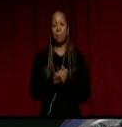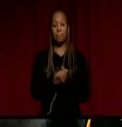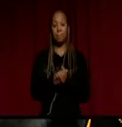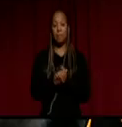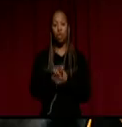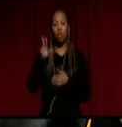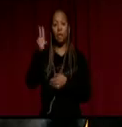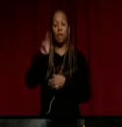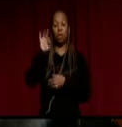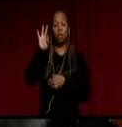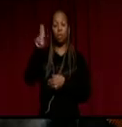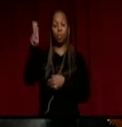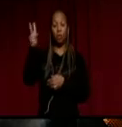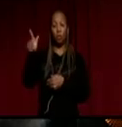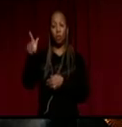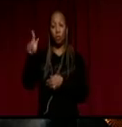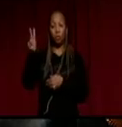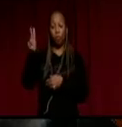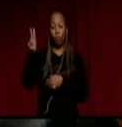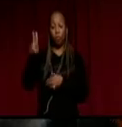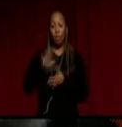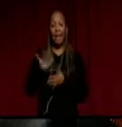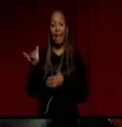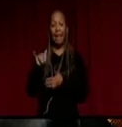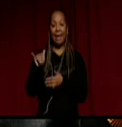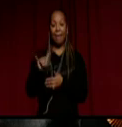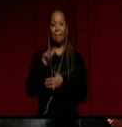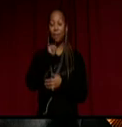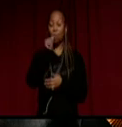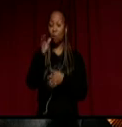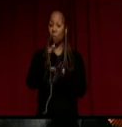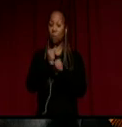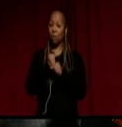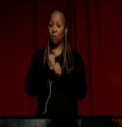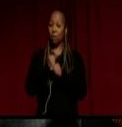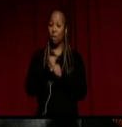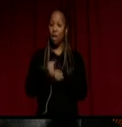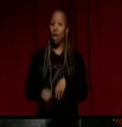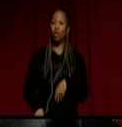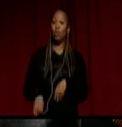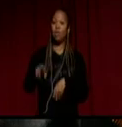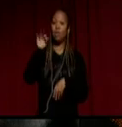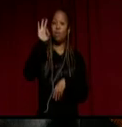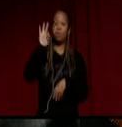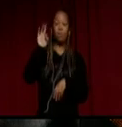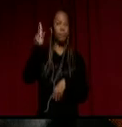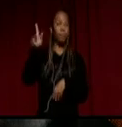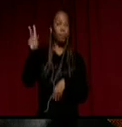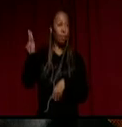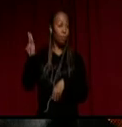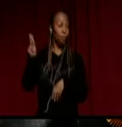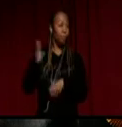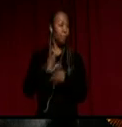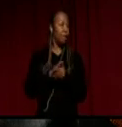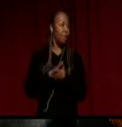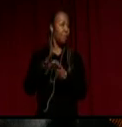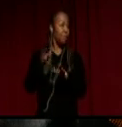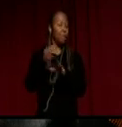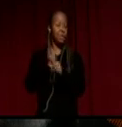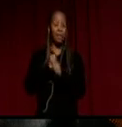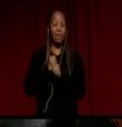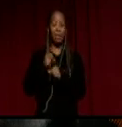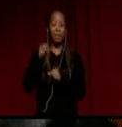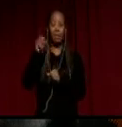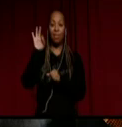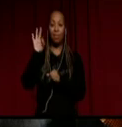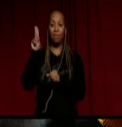get the flu shot and? No, you can get the flu shot, but if you don't get the flu you shot. You can get the flu and corona at the same time. No. If you get the flu shot,